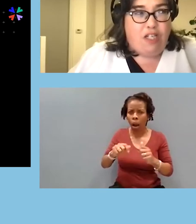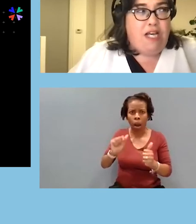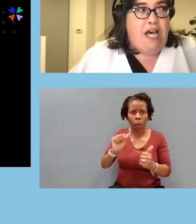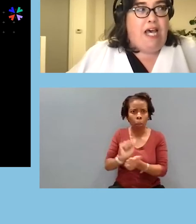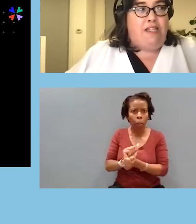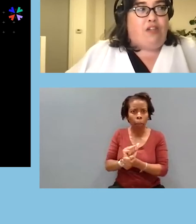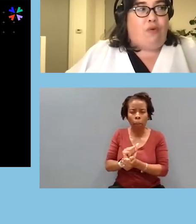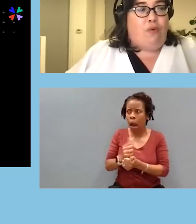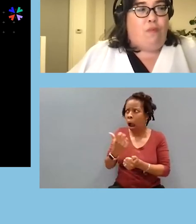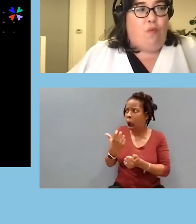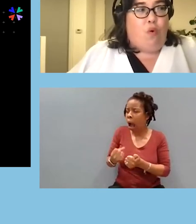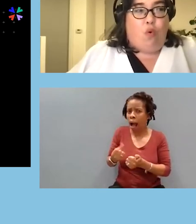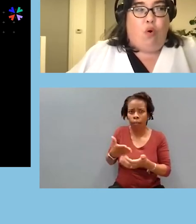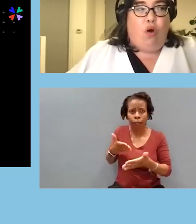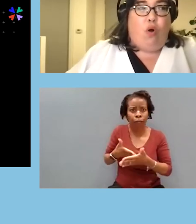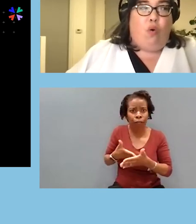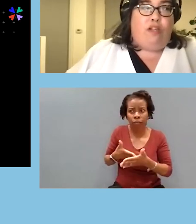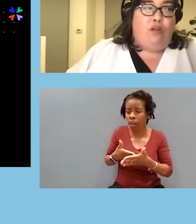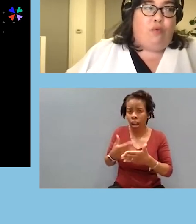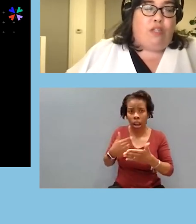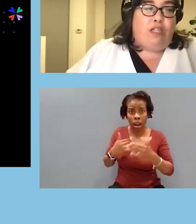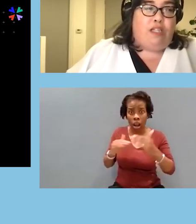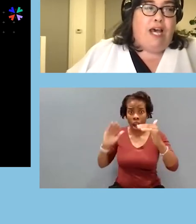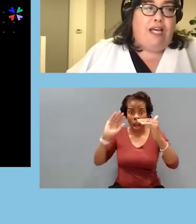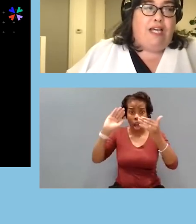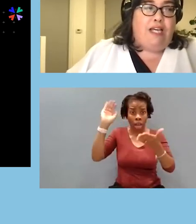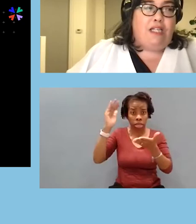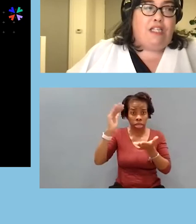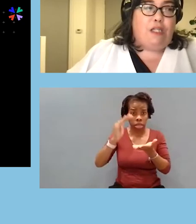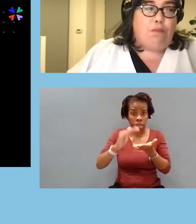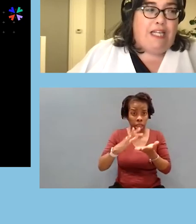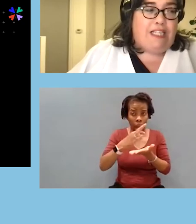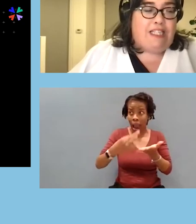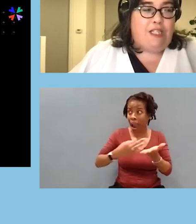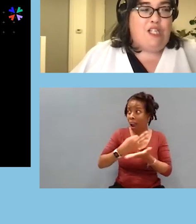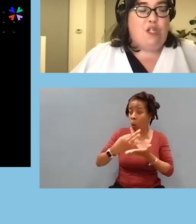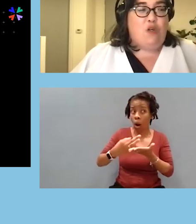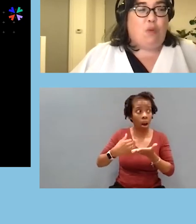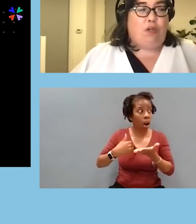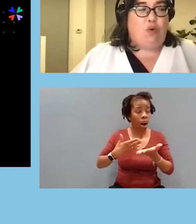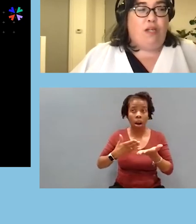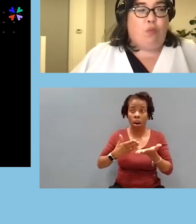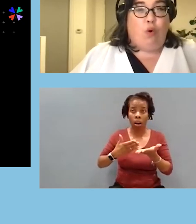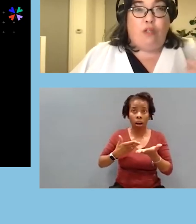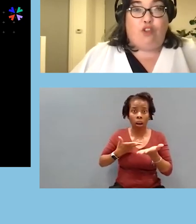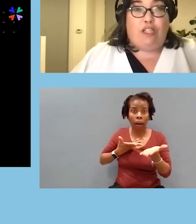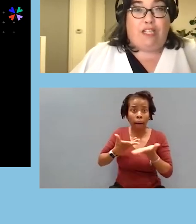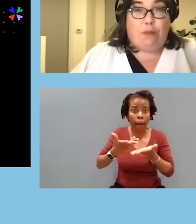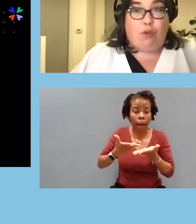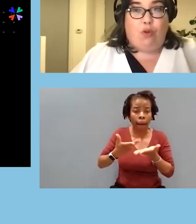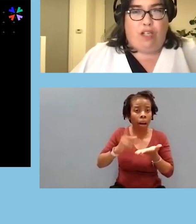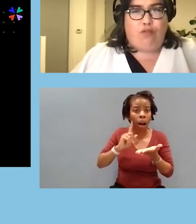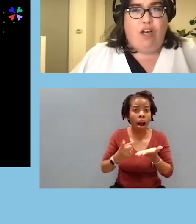access. And so, you know, that space between what we